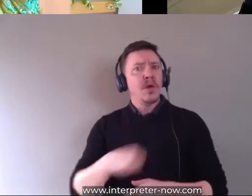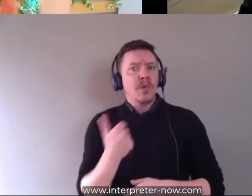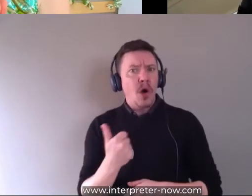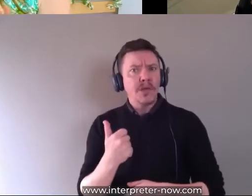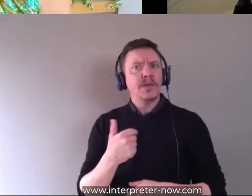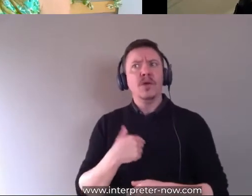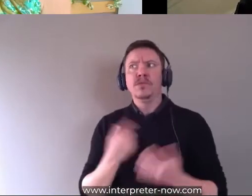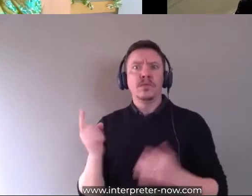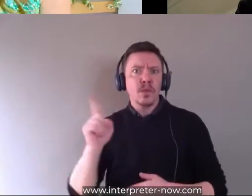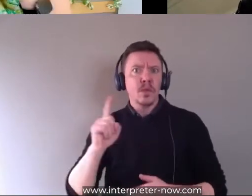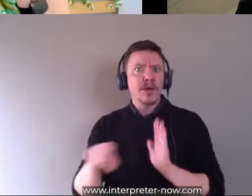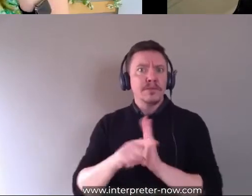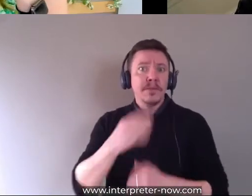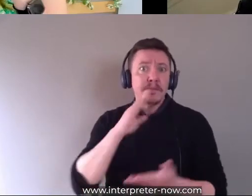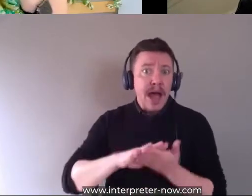things wrong.